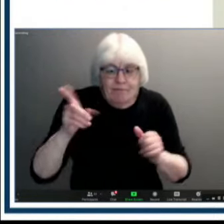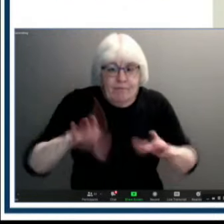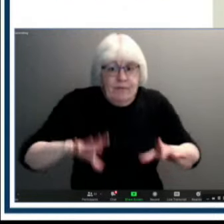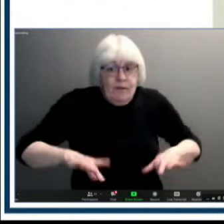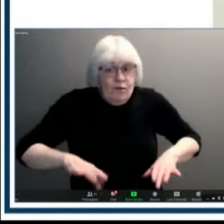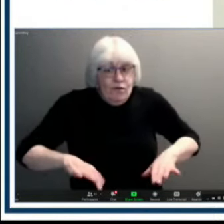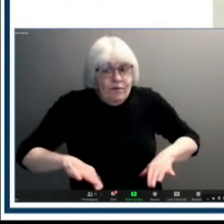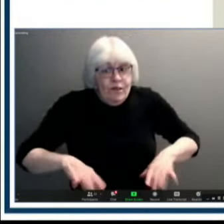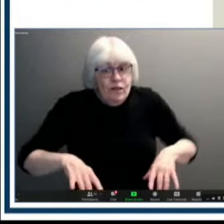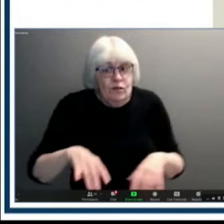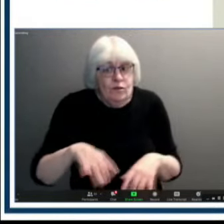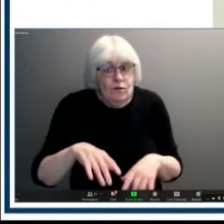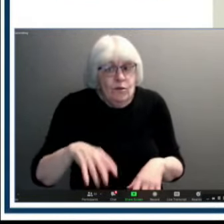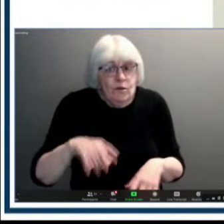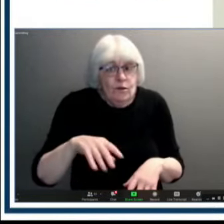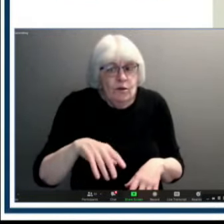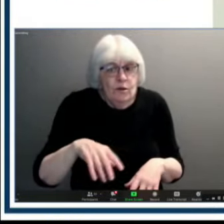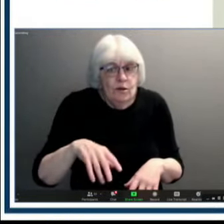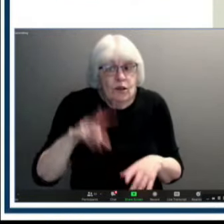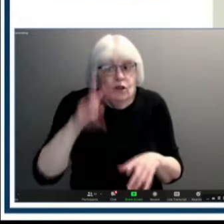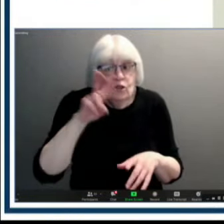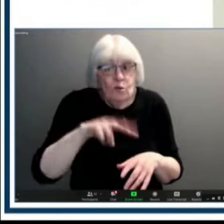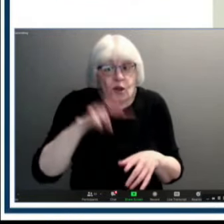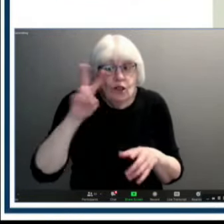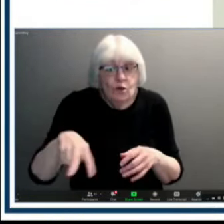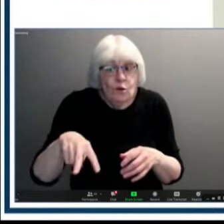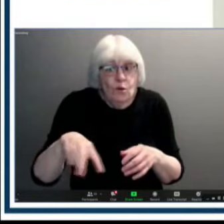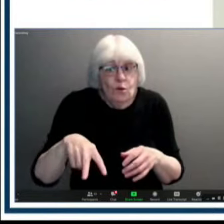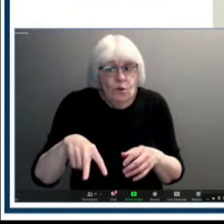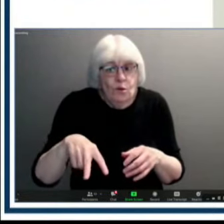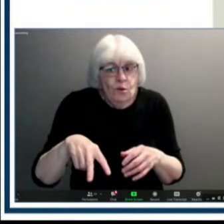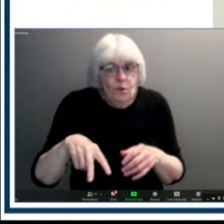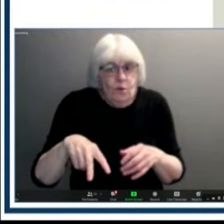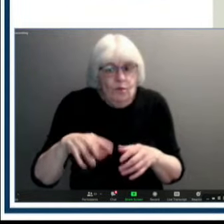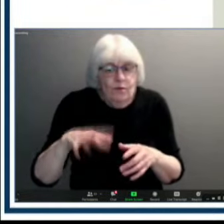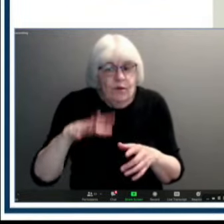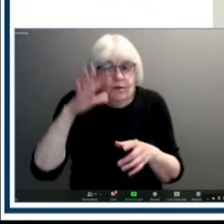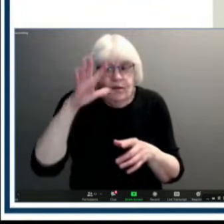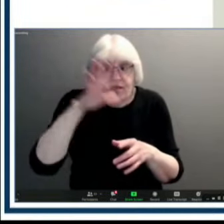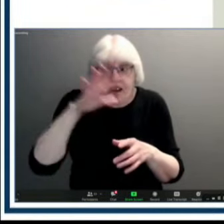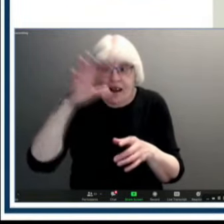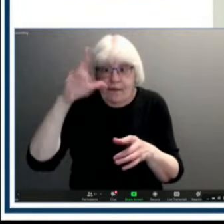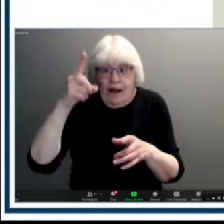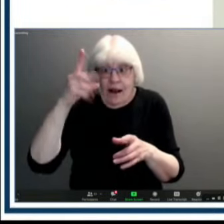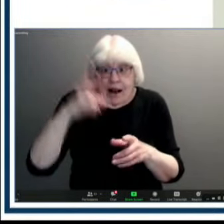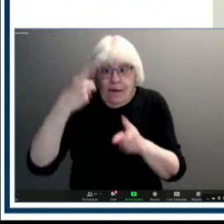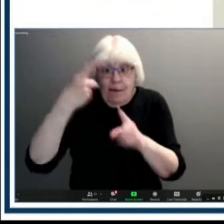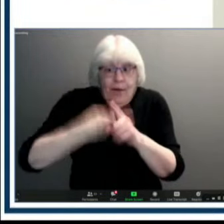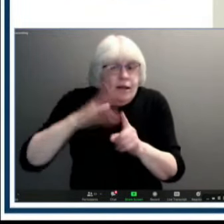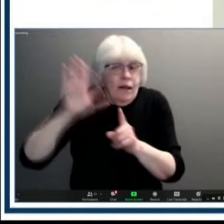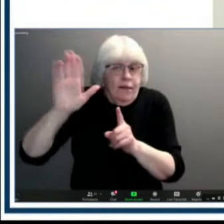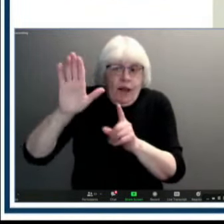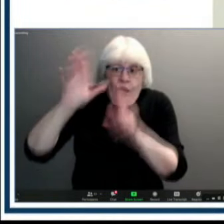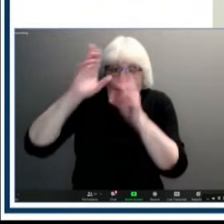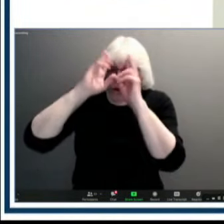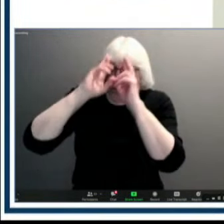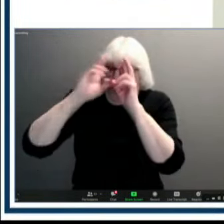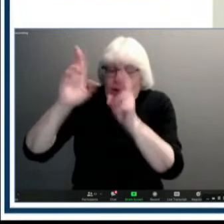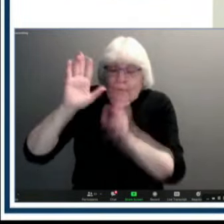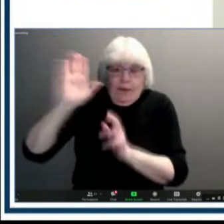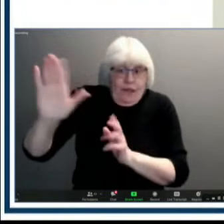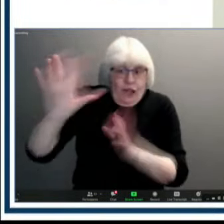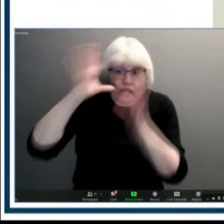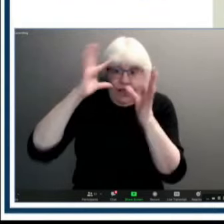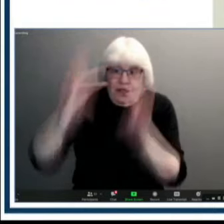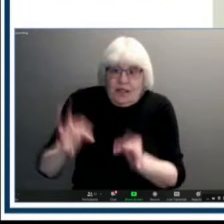so 5.5 months, and I certainly respect that decision. That's their decision. Other jurisdictions are doing